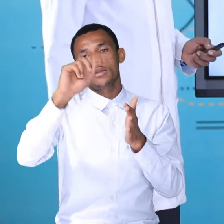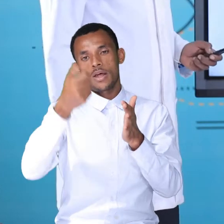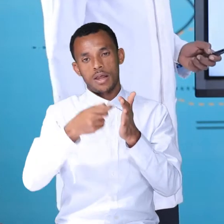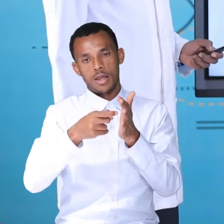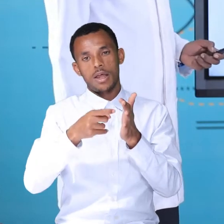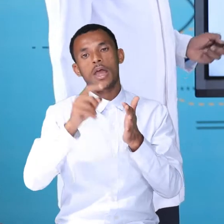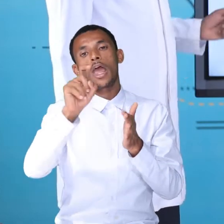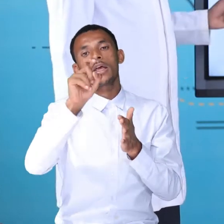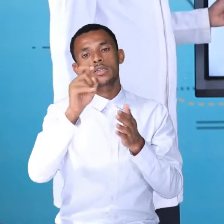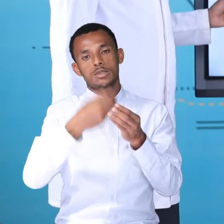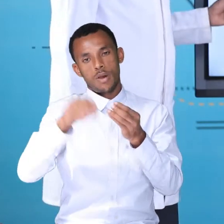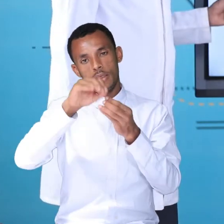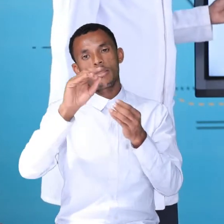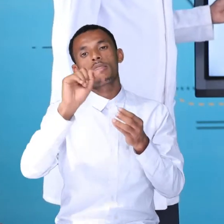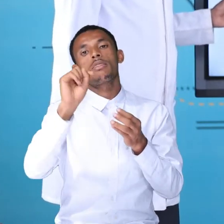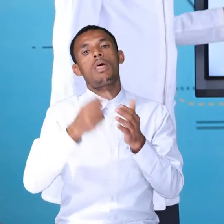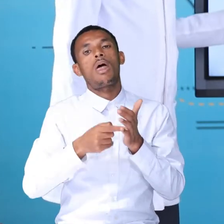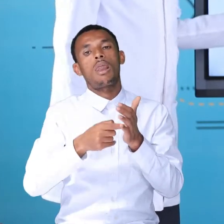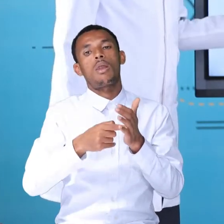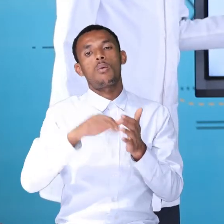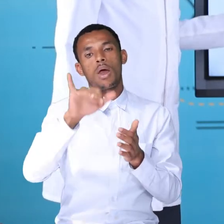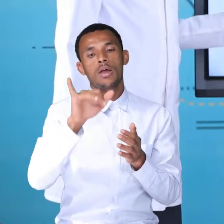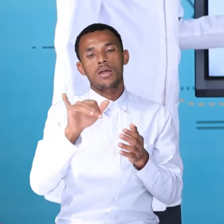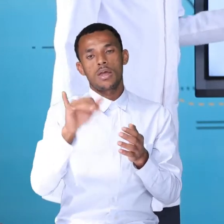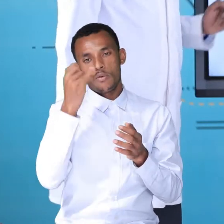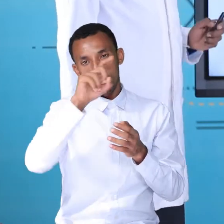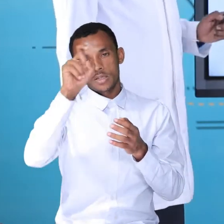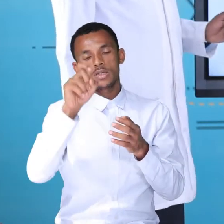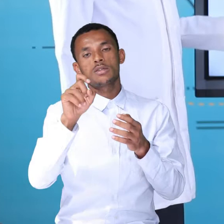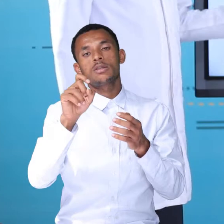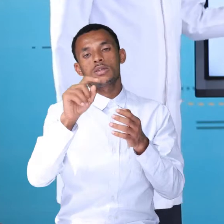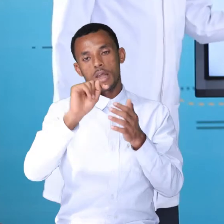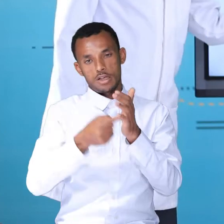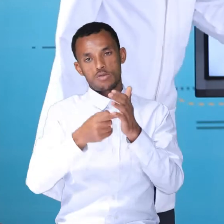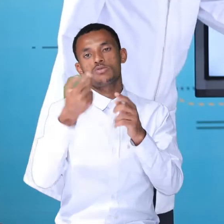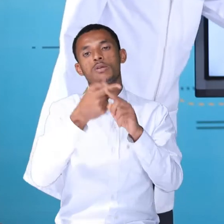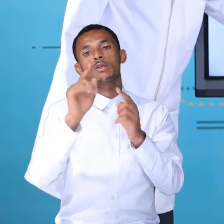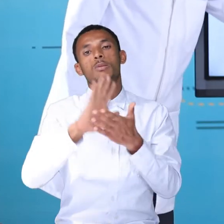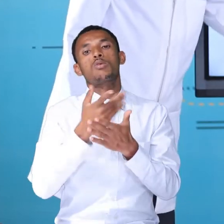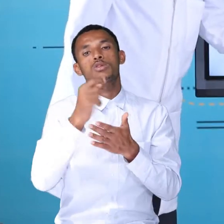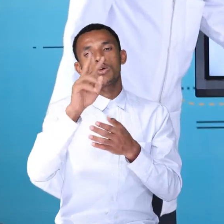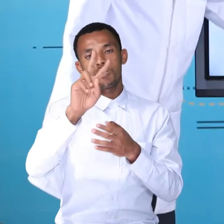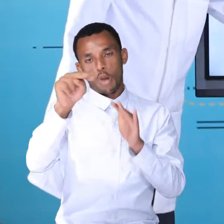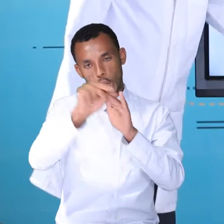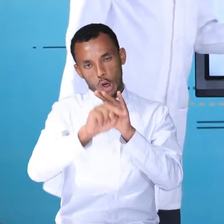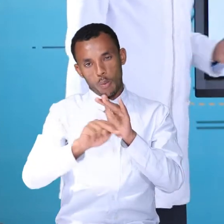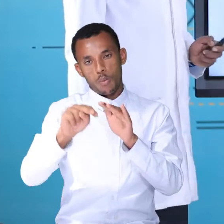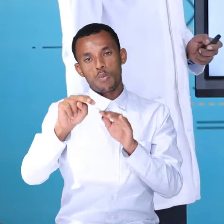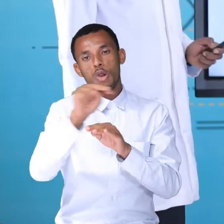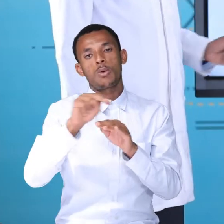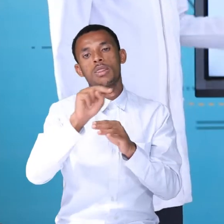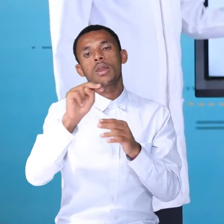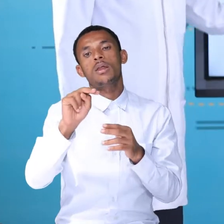proved. If you are asked tangent of the difference between the two, in the numerator, the difference between the